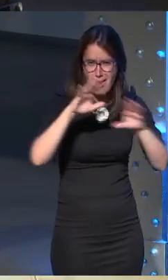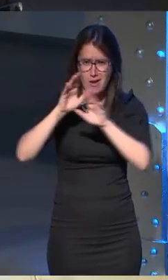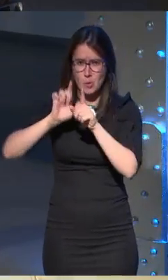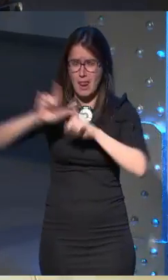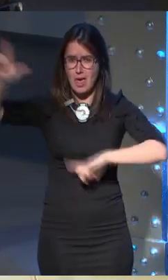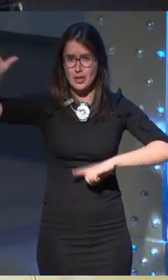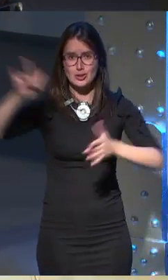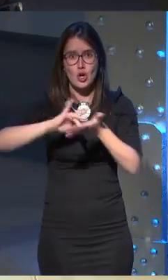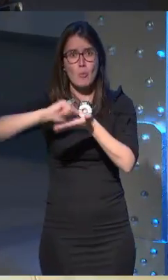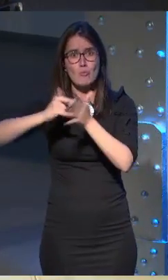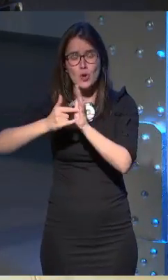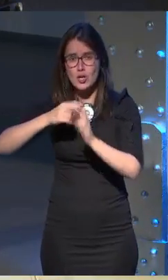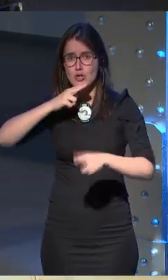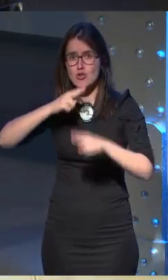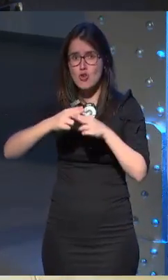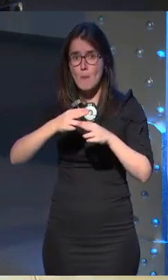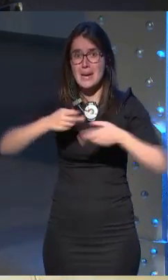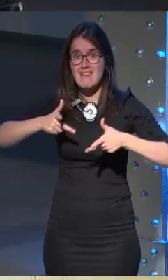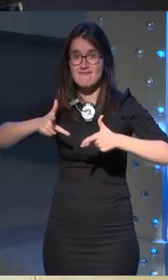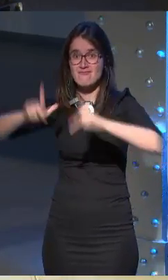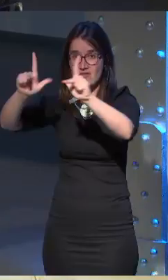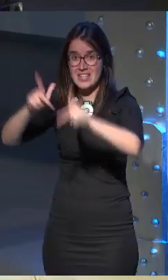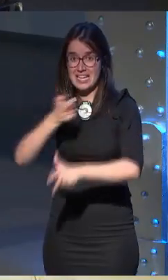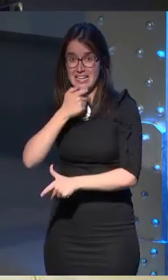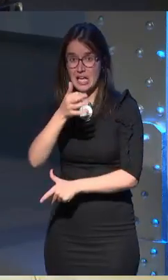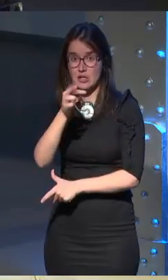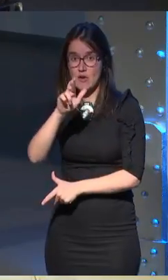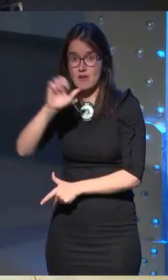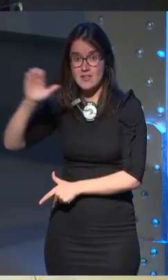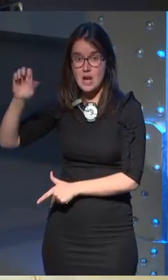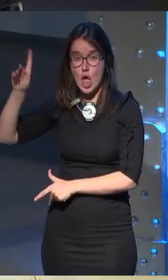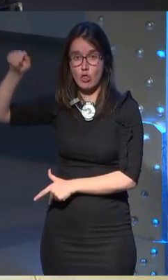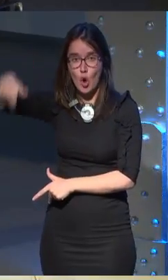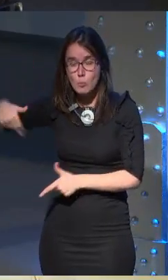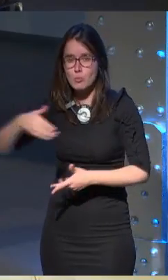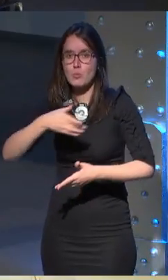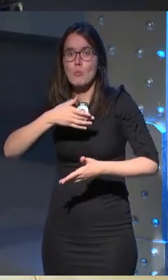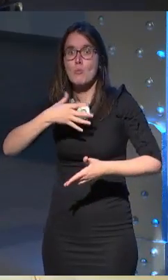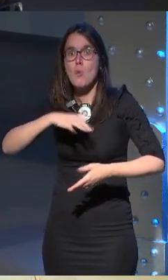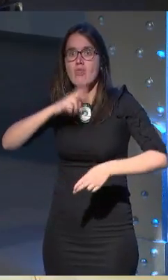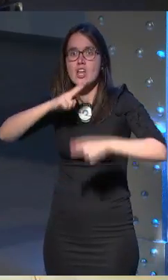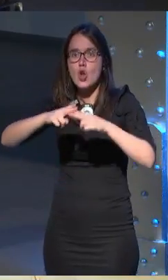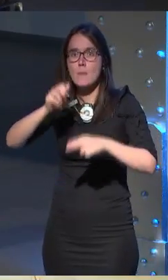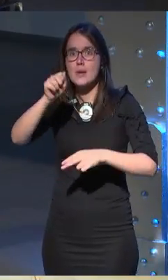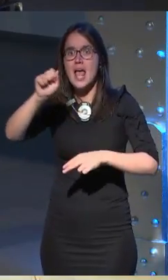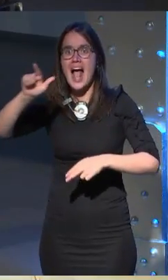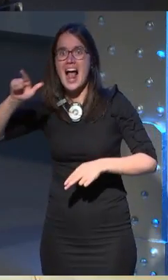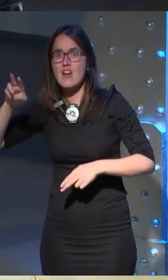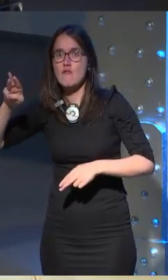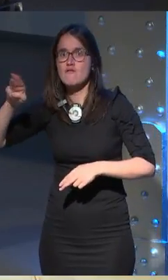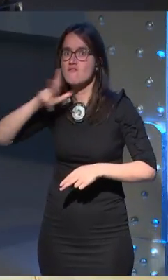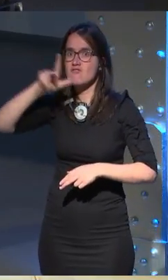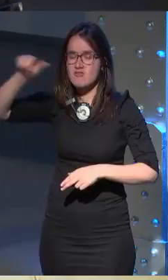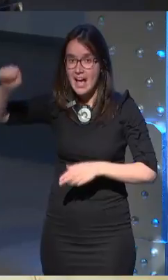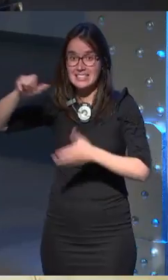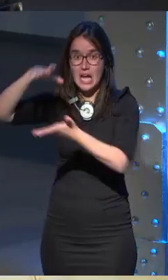the ISS. There was a project at some point called Freedom. It could have been called Alpha or something